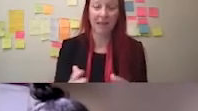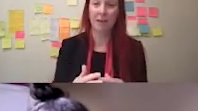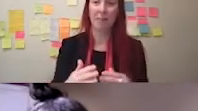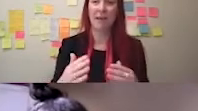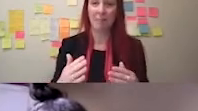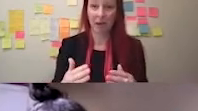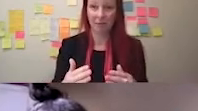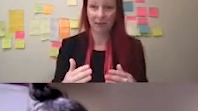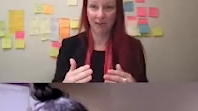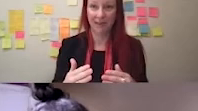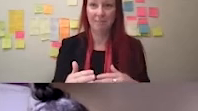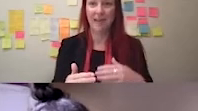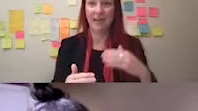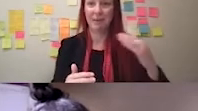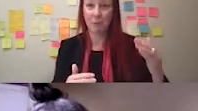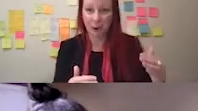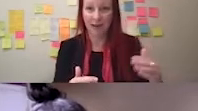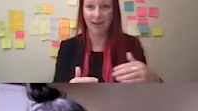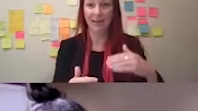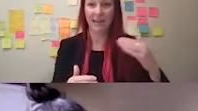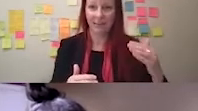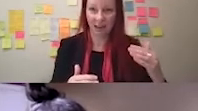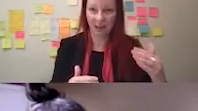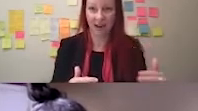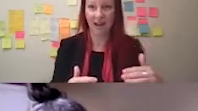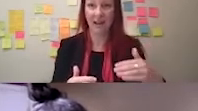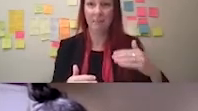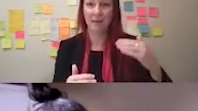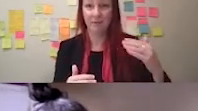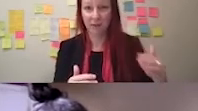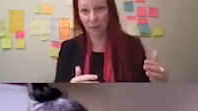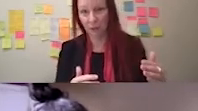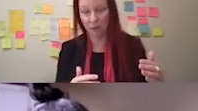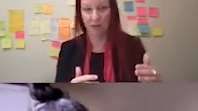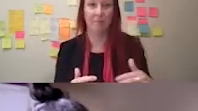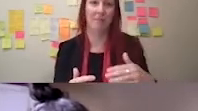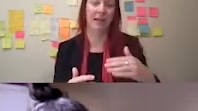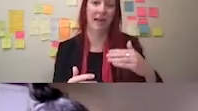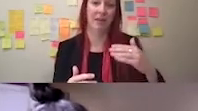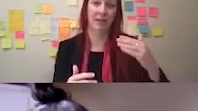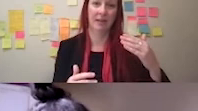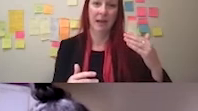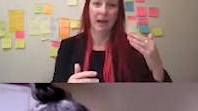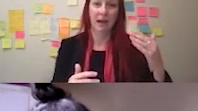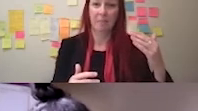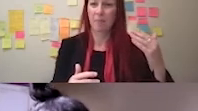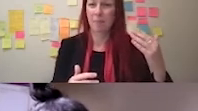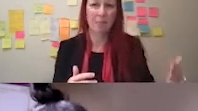comes with that is about being perfect, being number one, getting that grant, being the first author on a